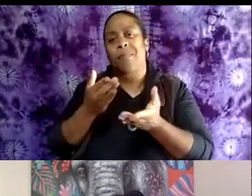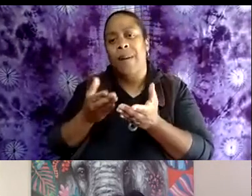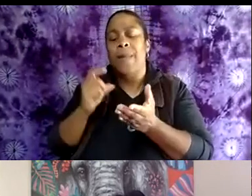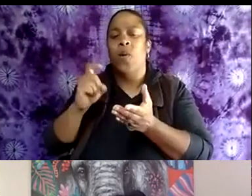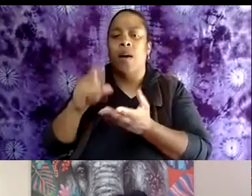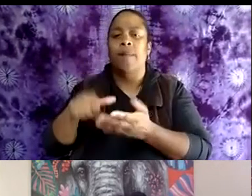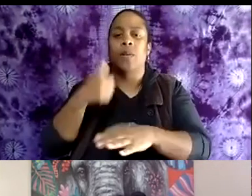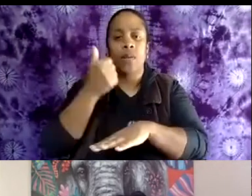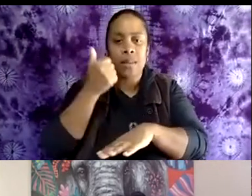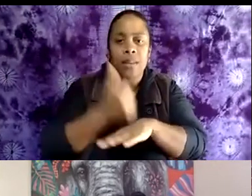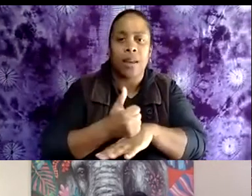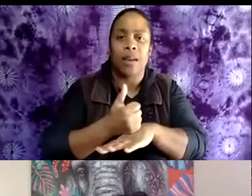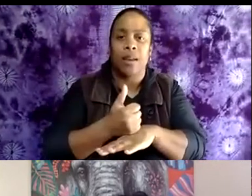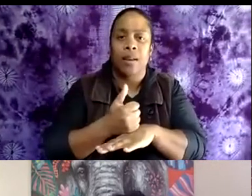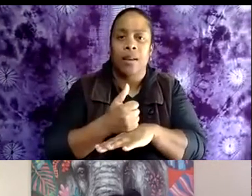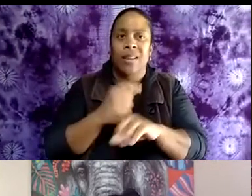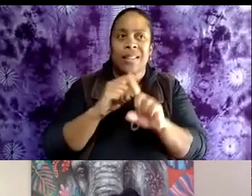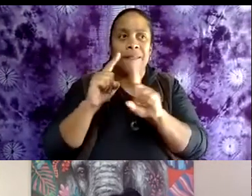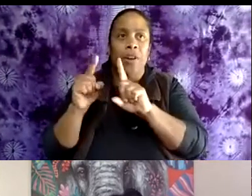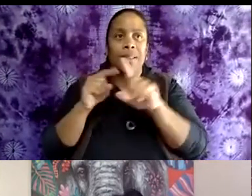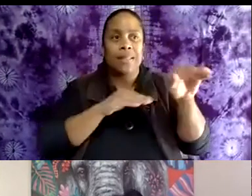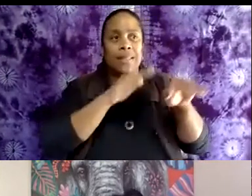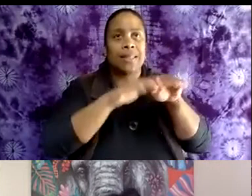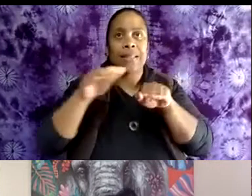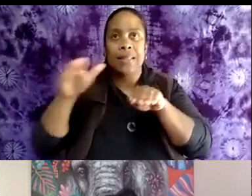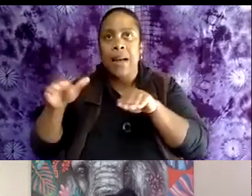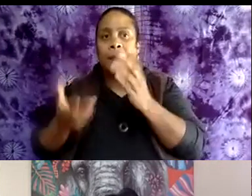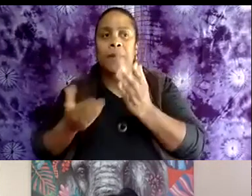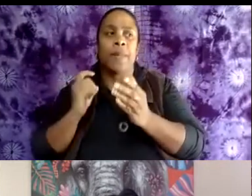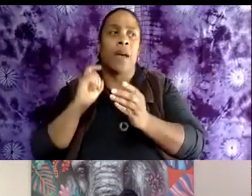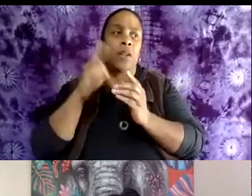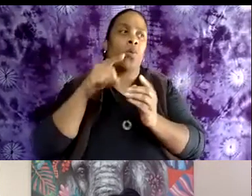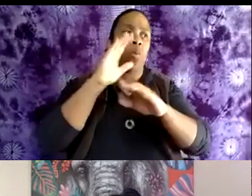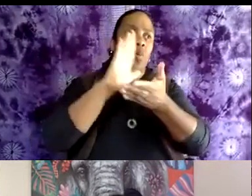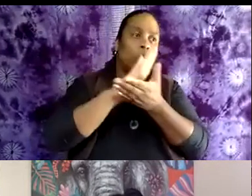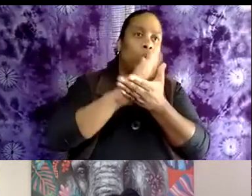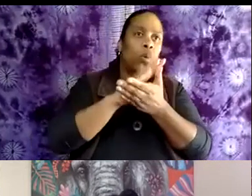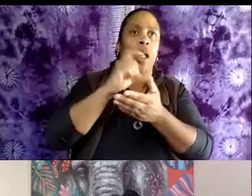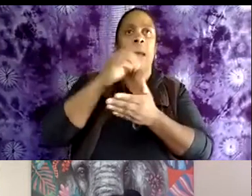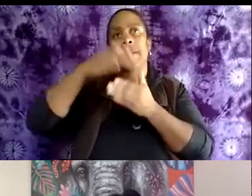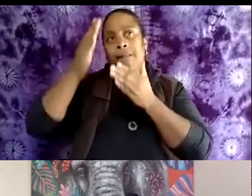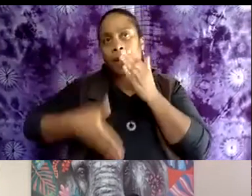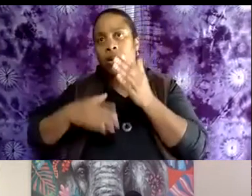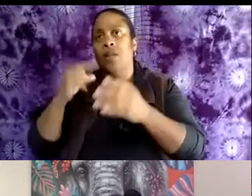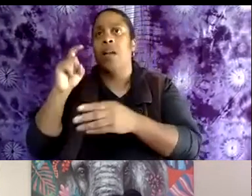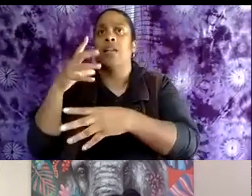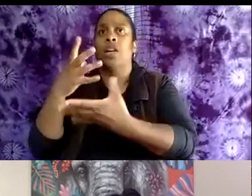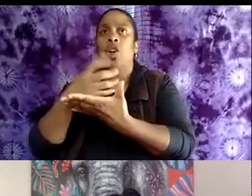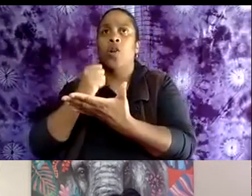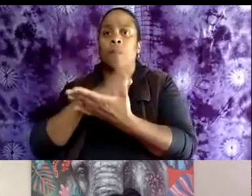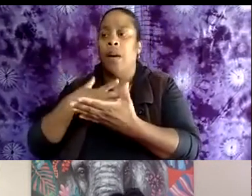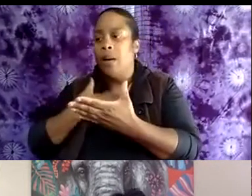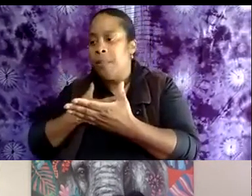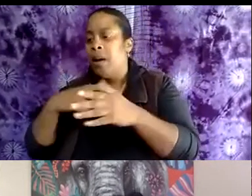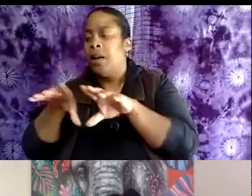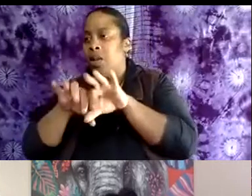up all the different steps, right? Maybe I had to go to school, I have to finish, I have to get a degree, or have to, have